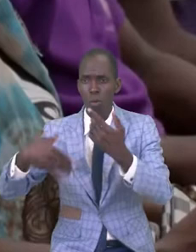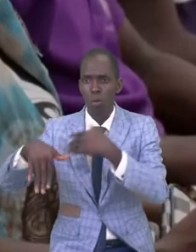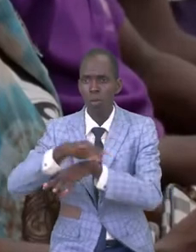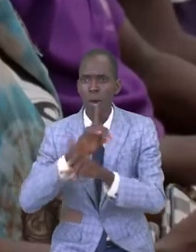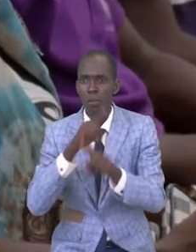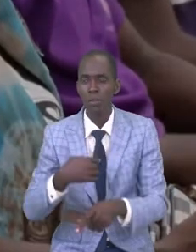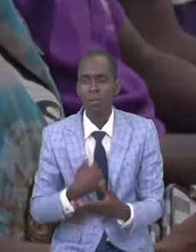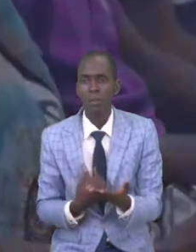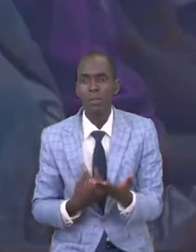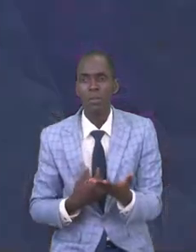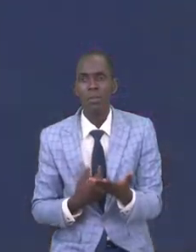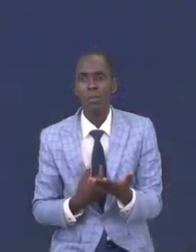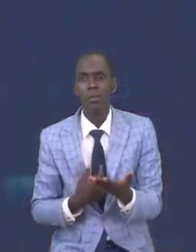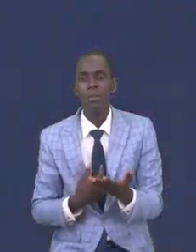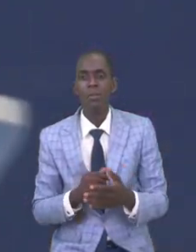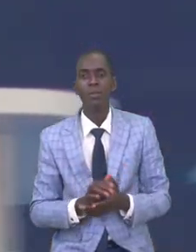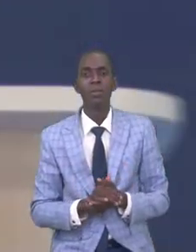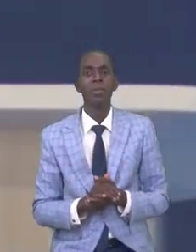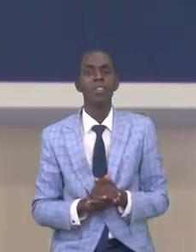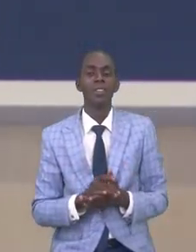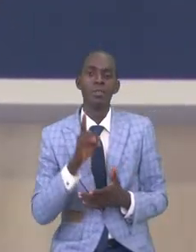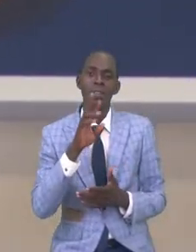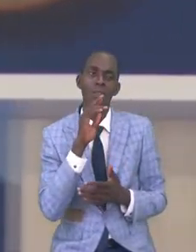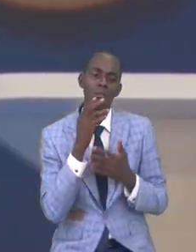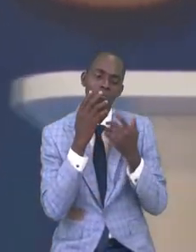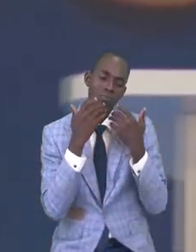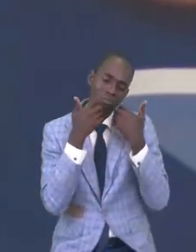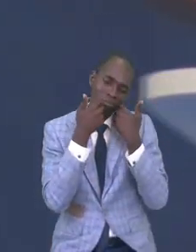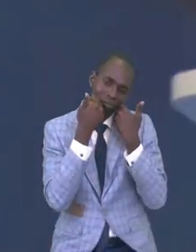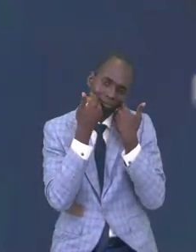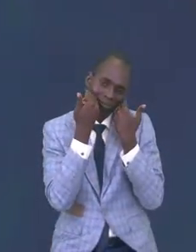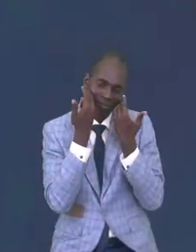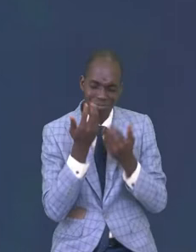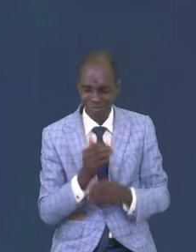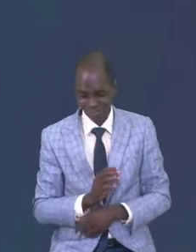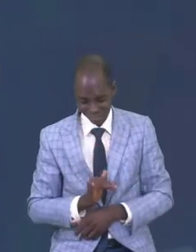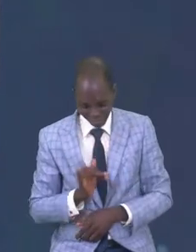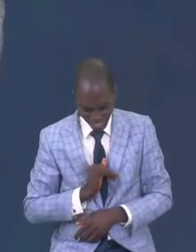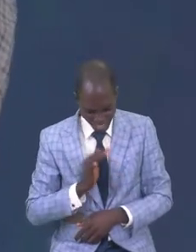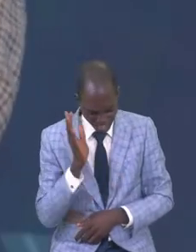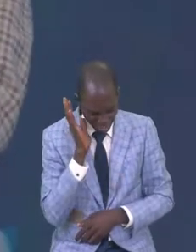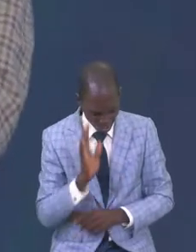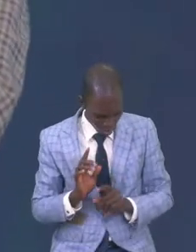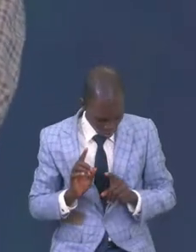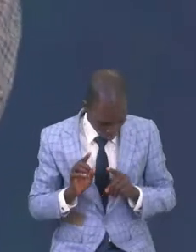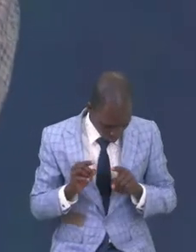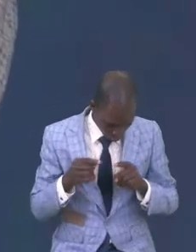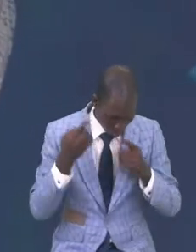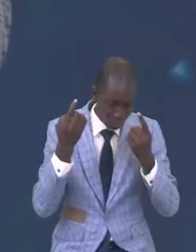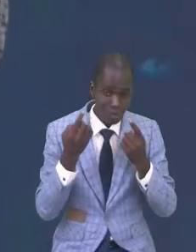Look at that brother, he's shy, he's looking down and say, I will go over.